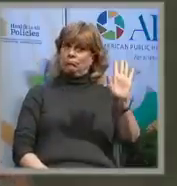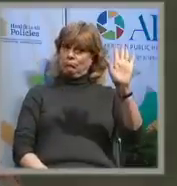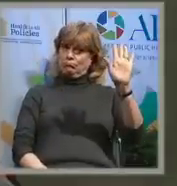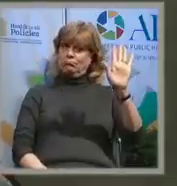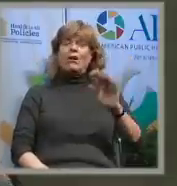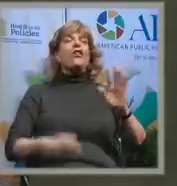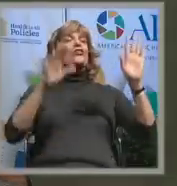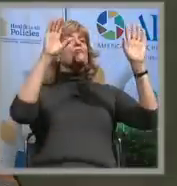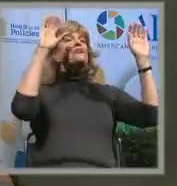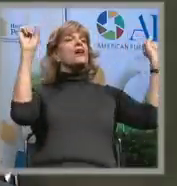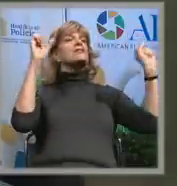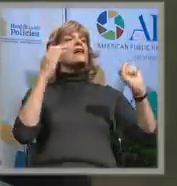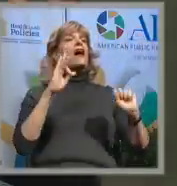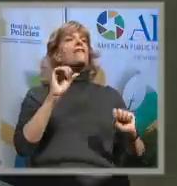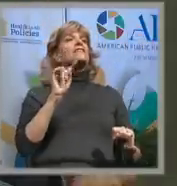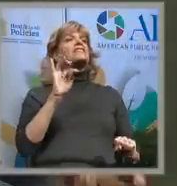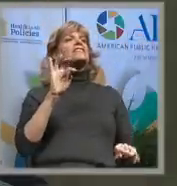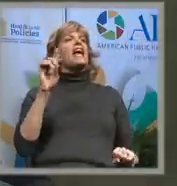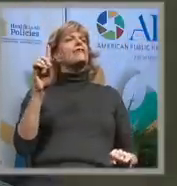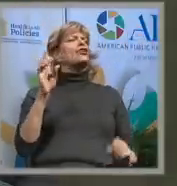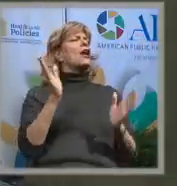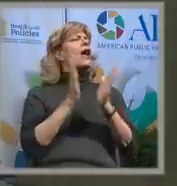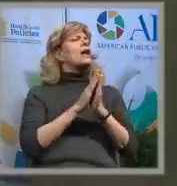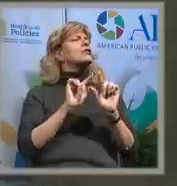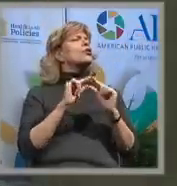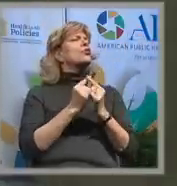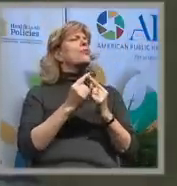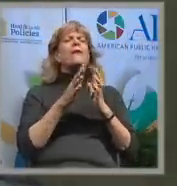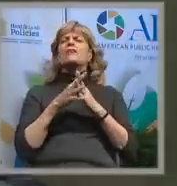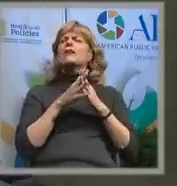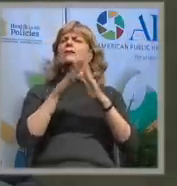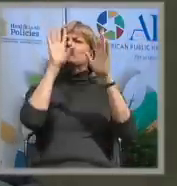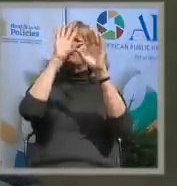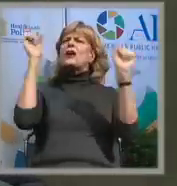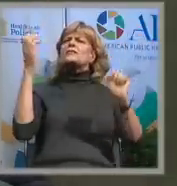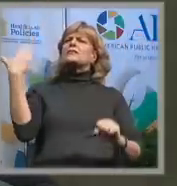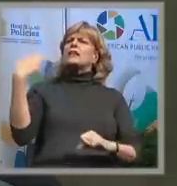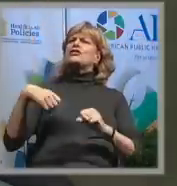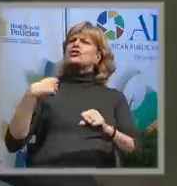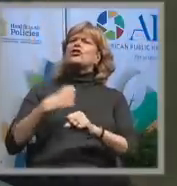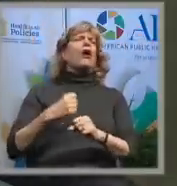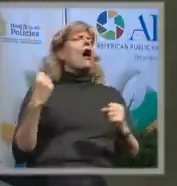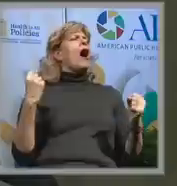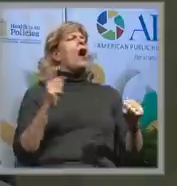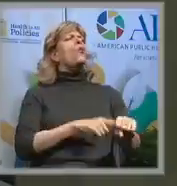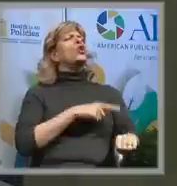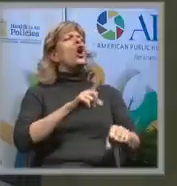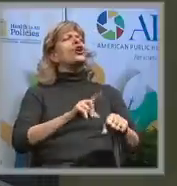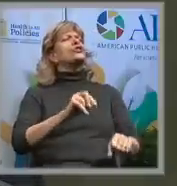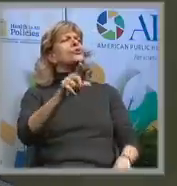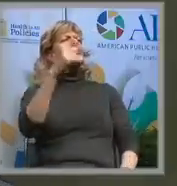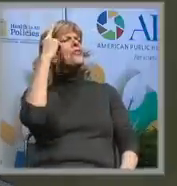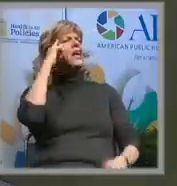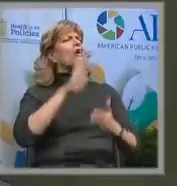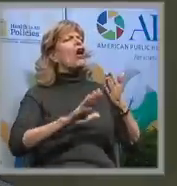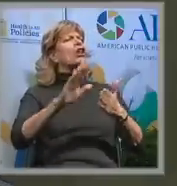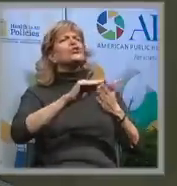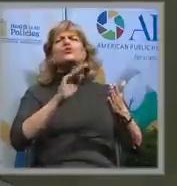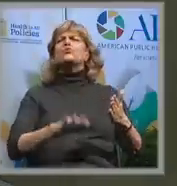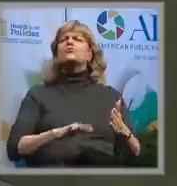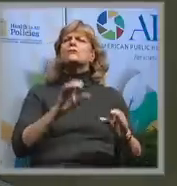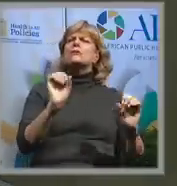The president of Stanford asked a group of American presidents in the past year, how long do you think college students